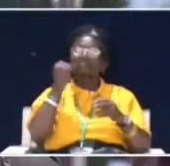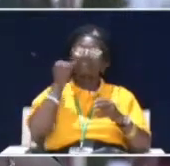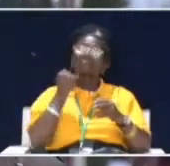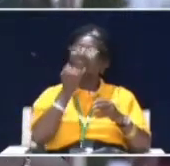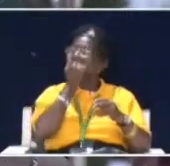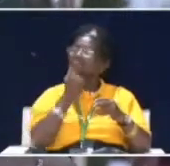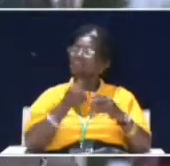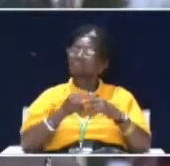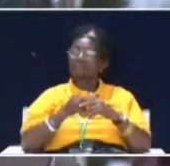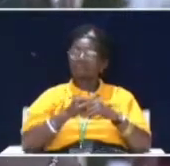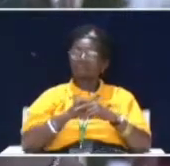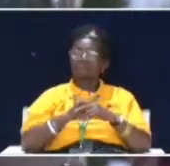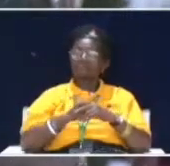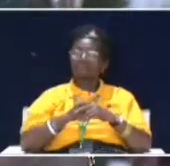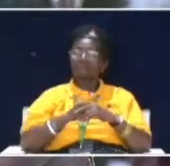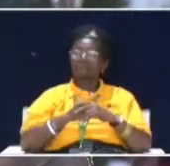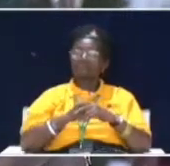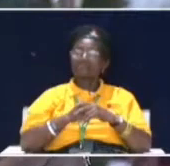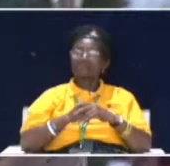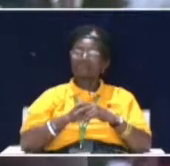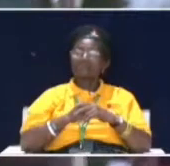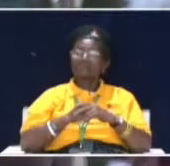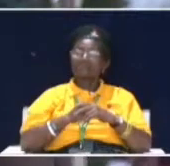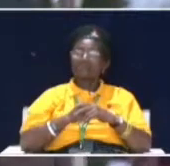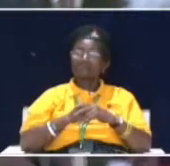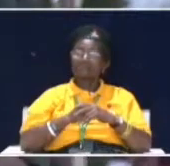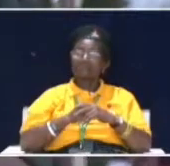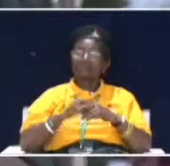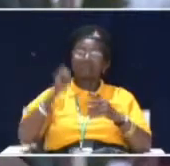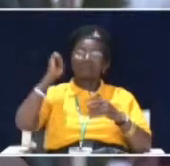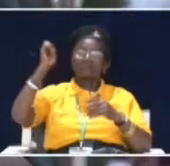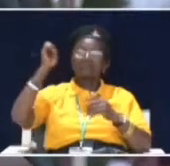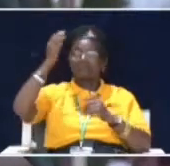Abraham yo di agbara re. He knows you.